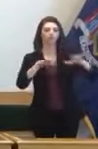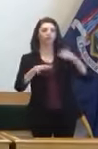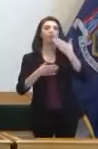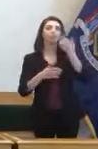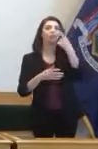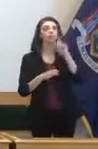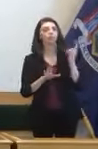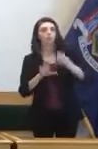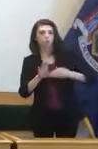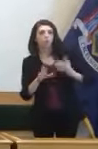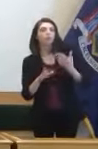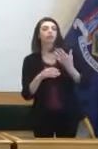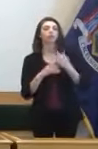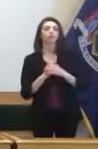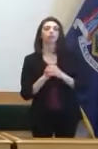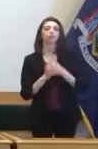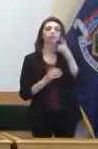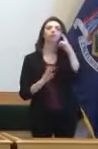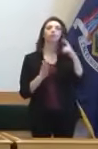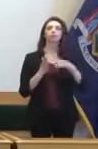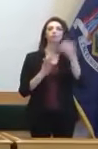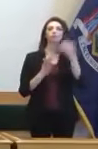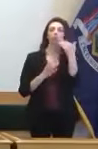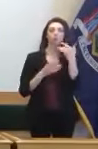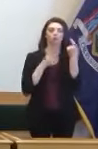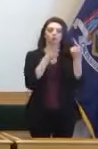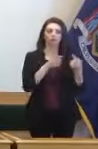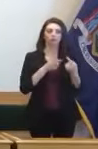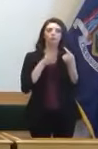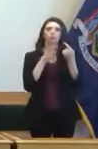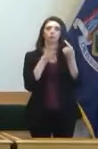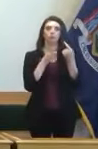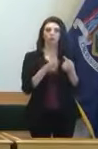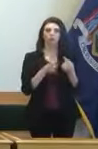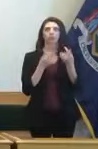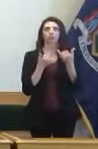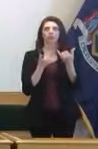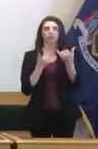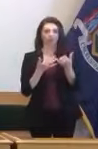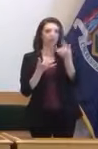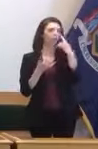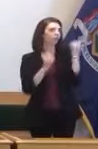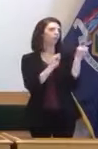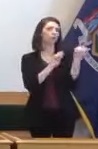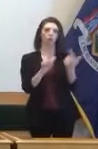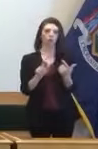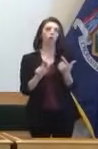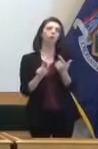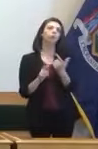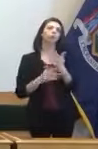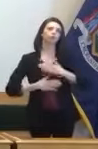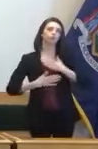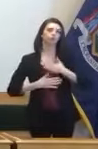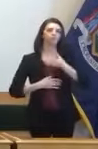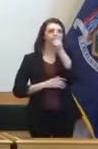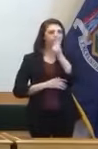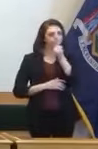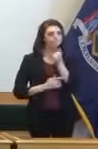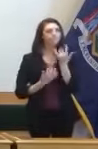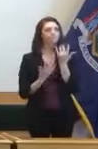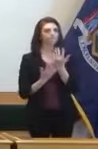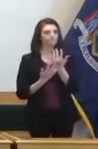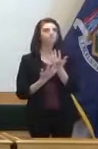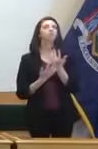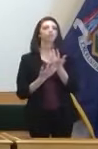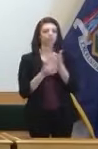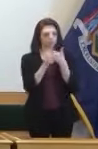you for we recognize that this is a trying time for all of us, and we appreciate your patience and cooperation. First,